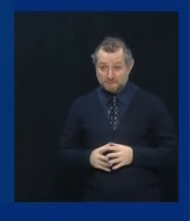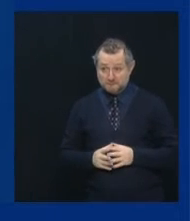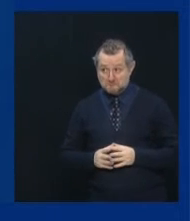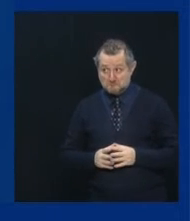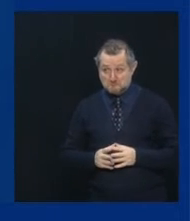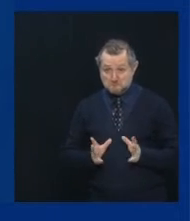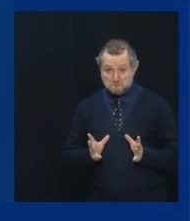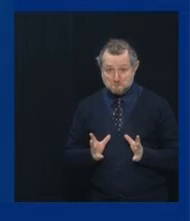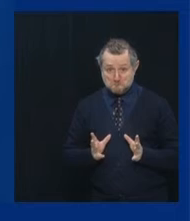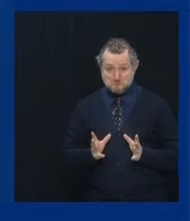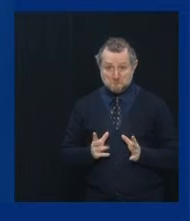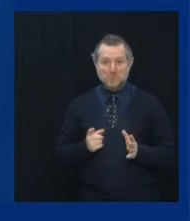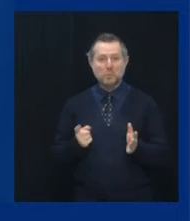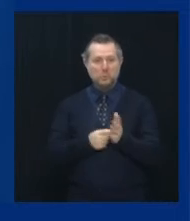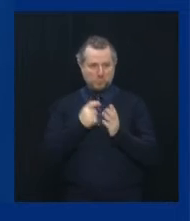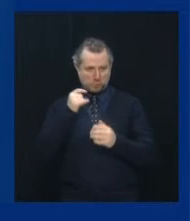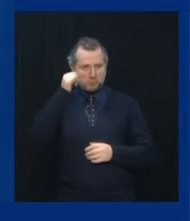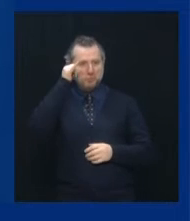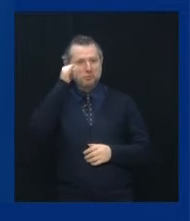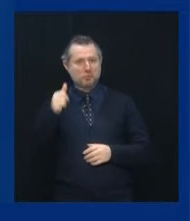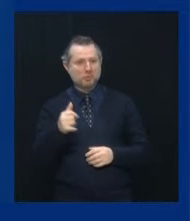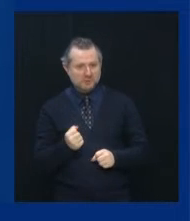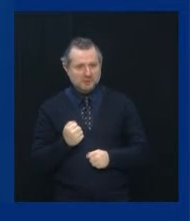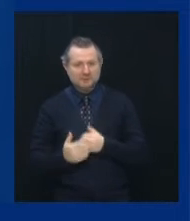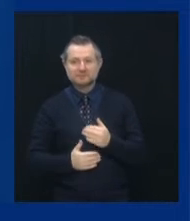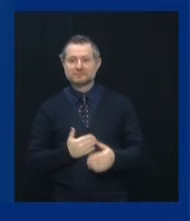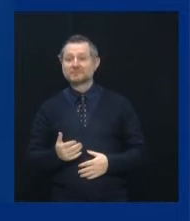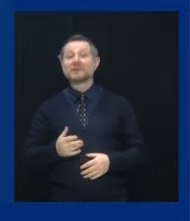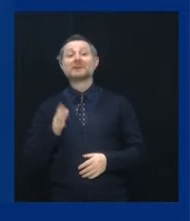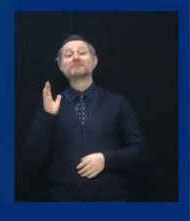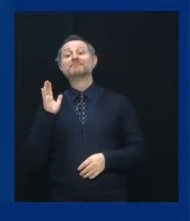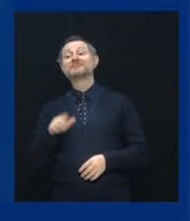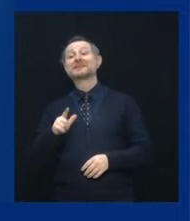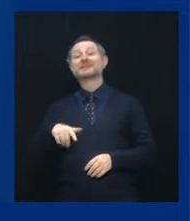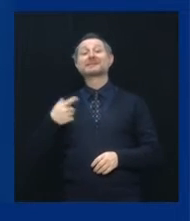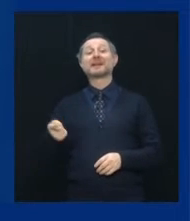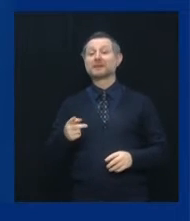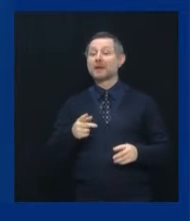long time. Flip side is that